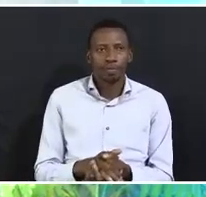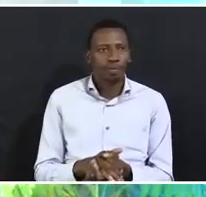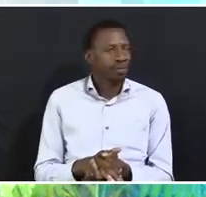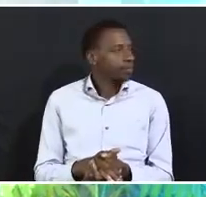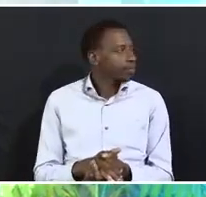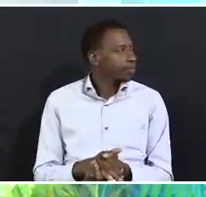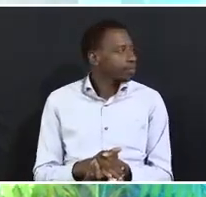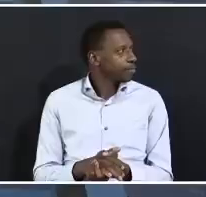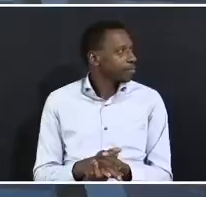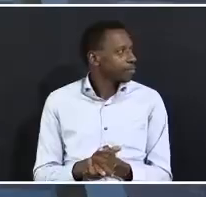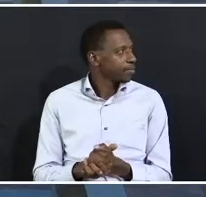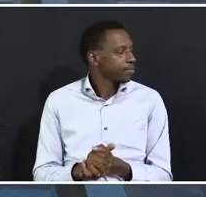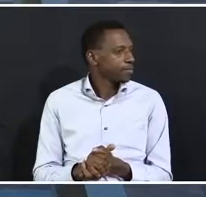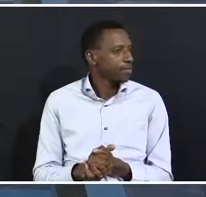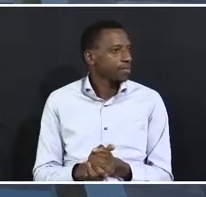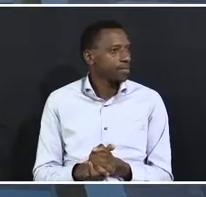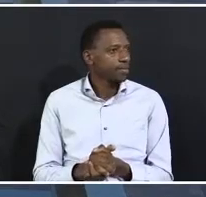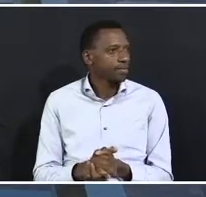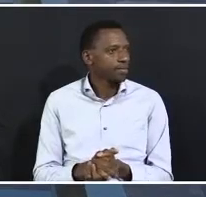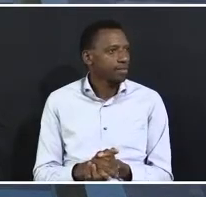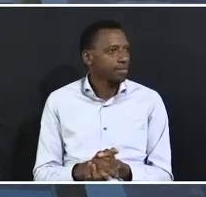Well, let me sing for you.